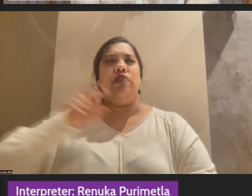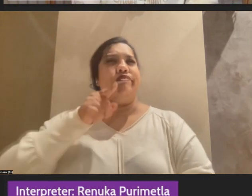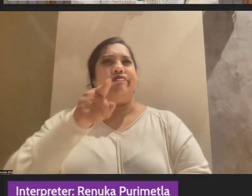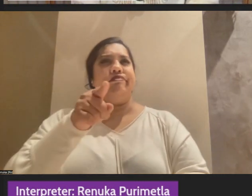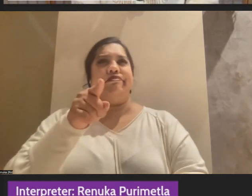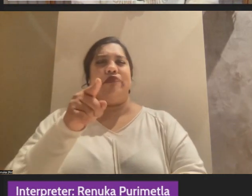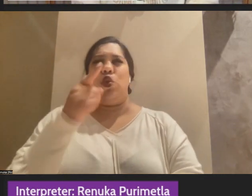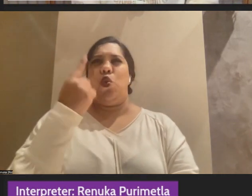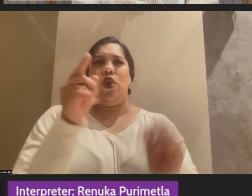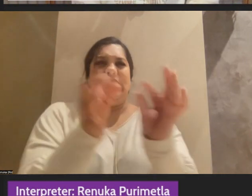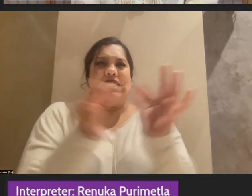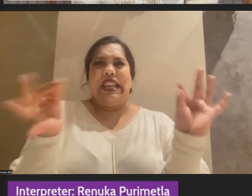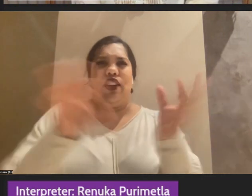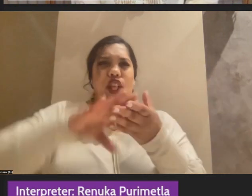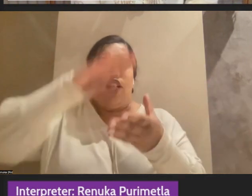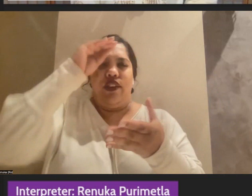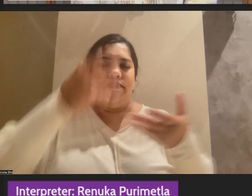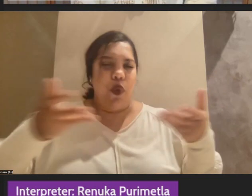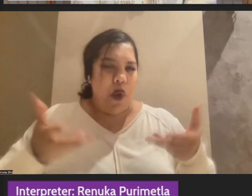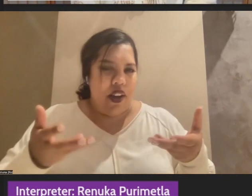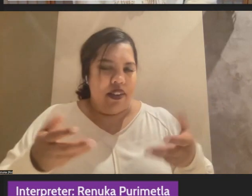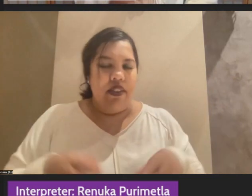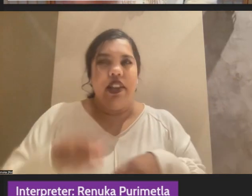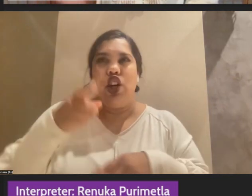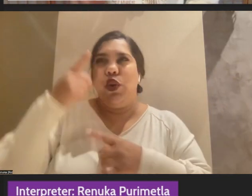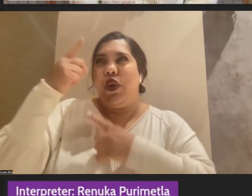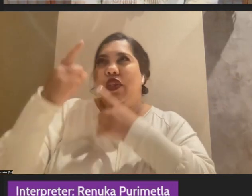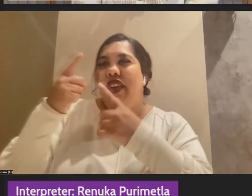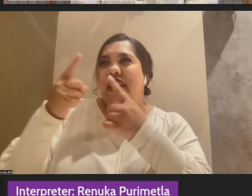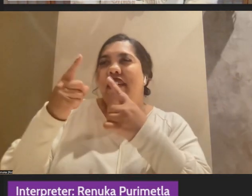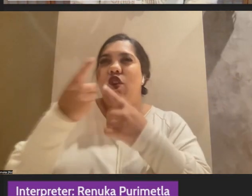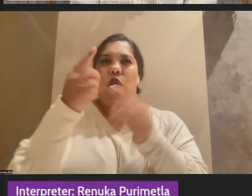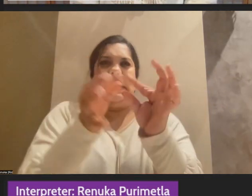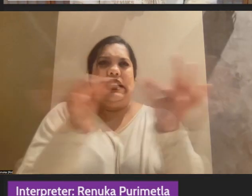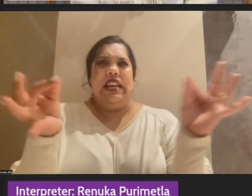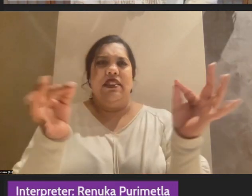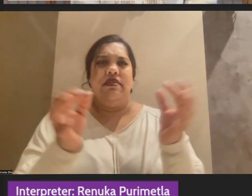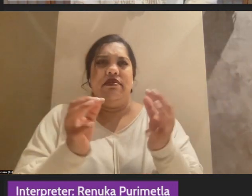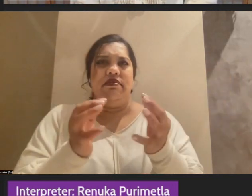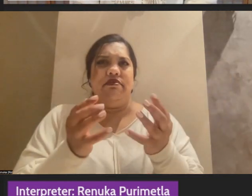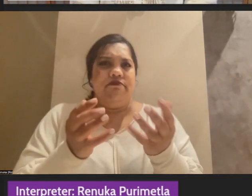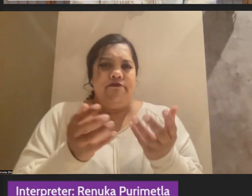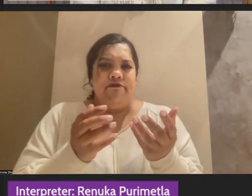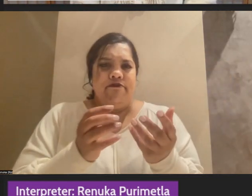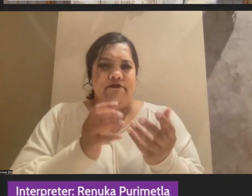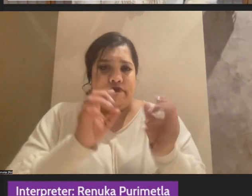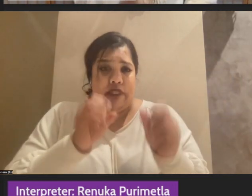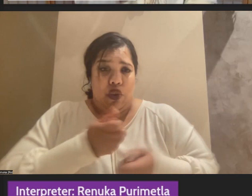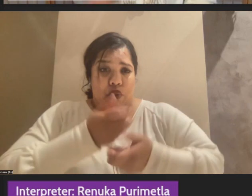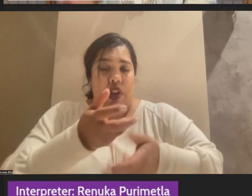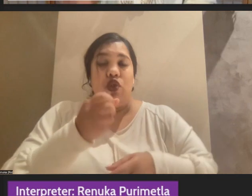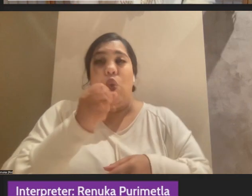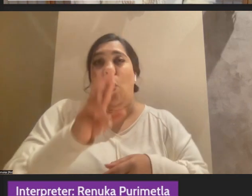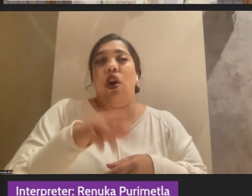sentence. How have you changed? One sentence. In what ways have you not